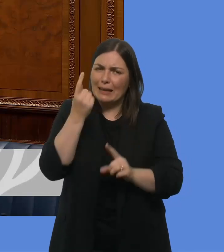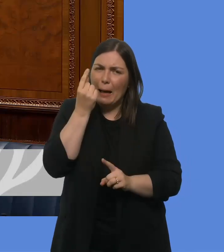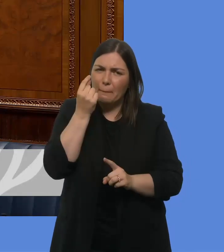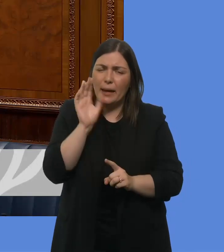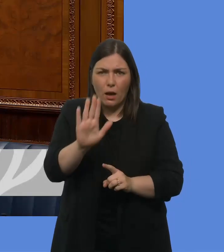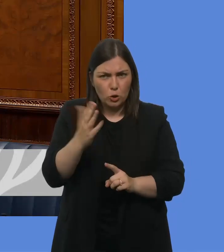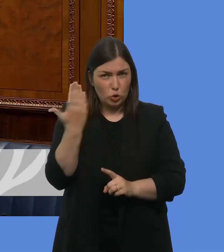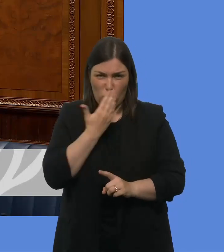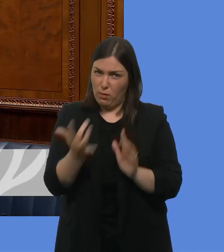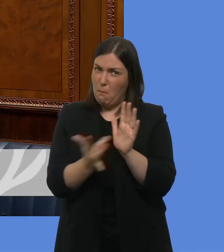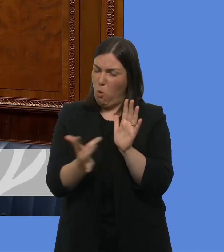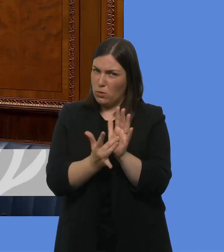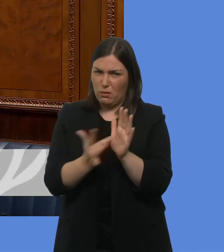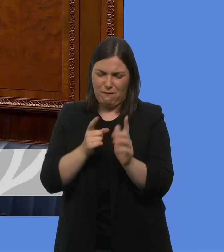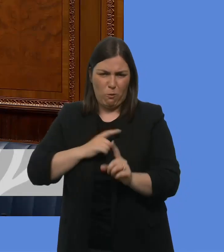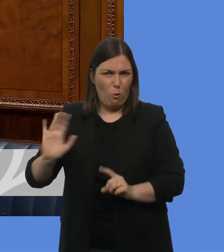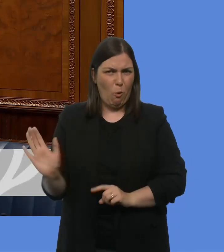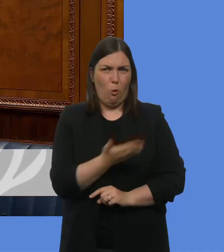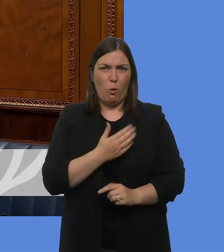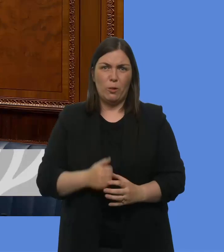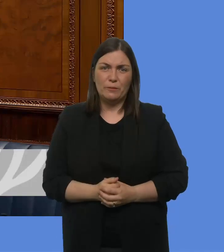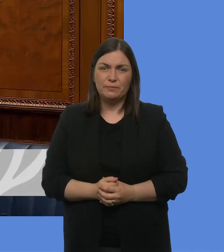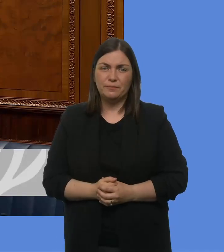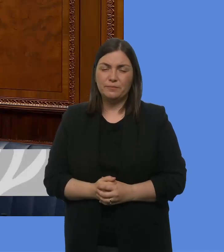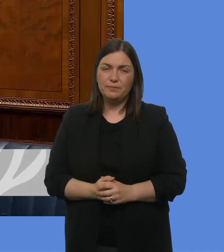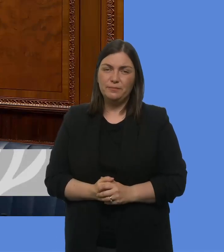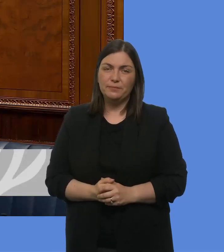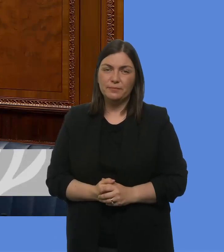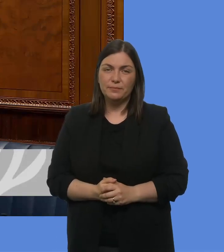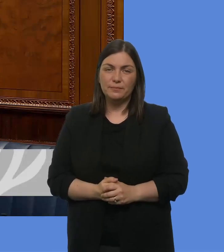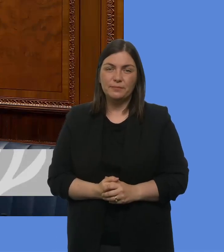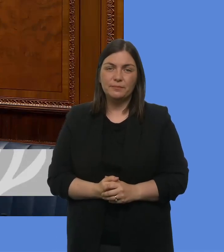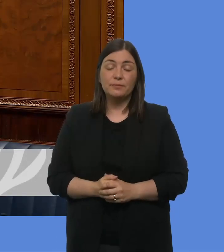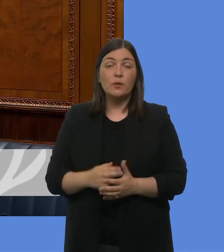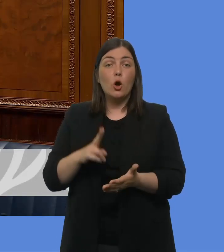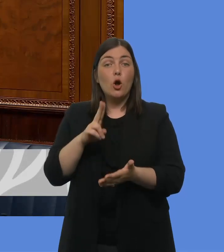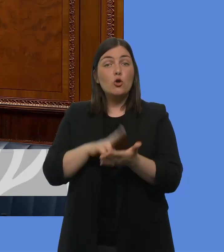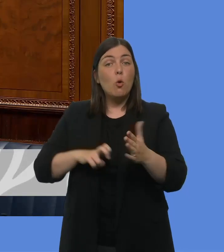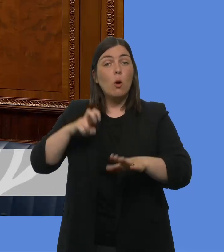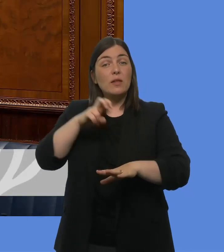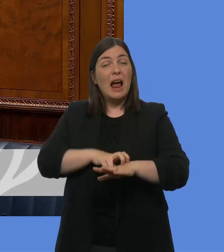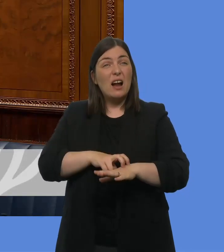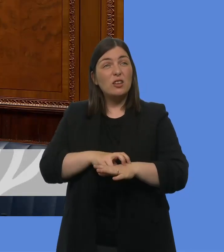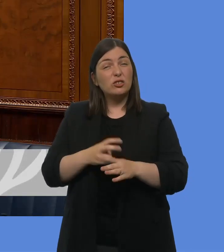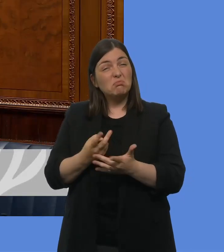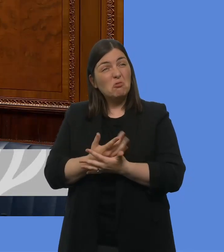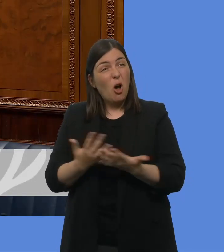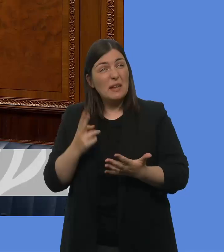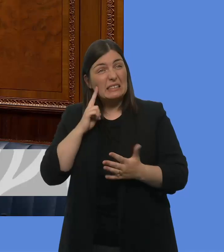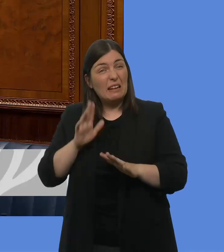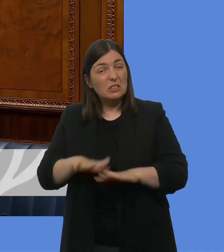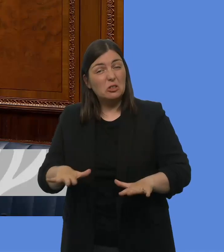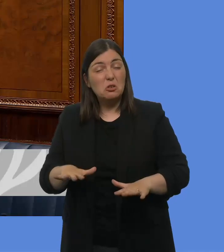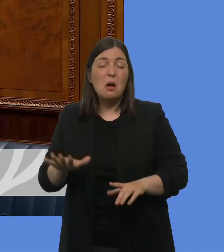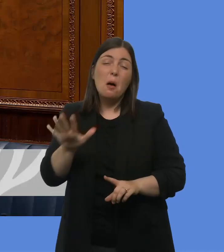no less. It is estimated, as others have said, that in Northern Ireland there are around 1,400